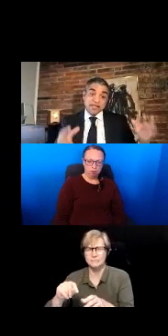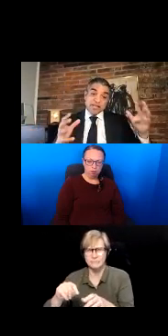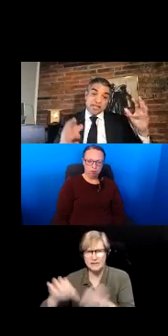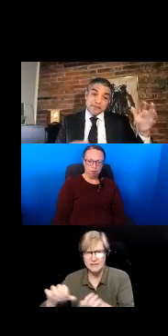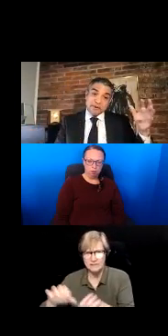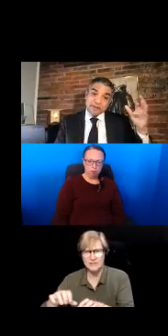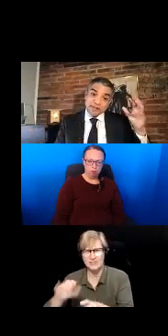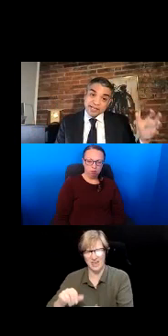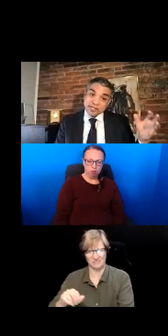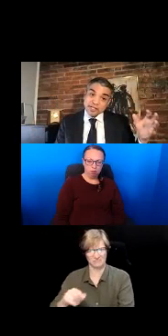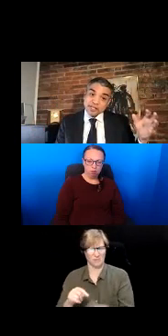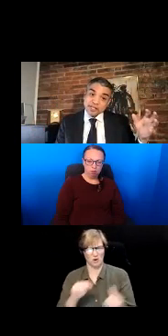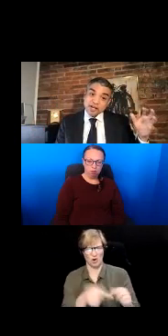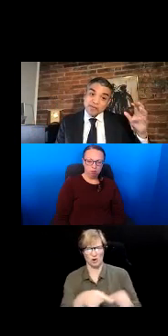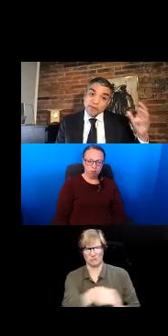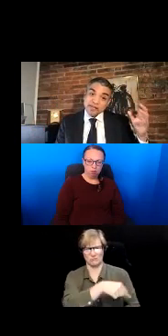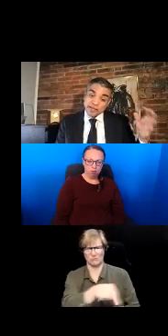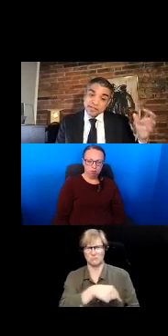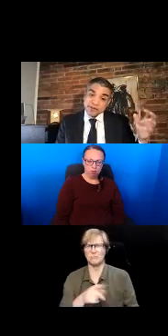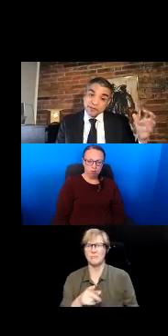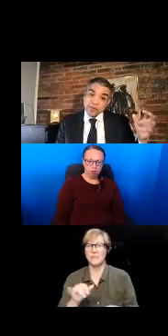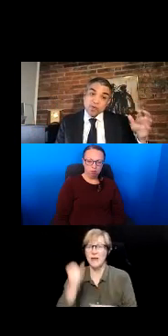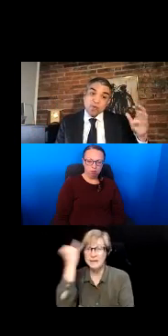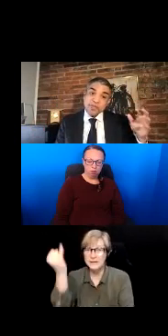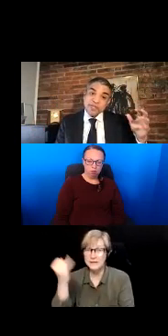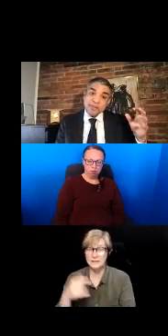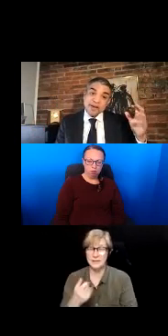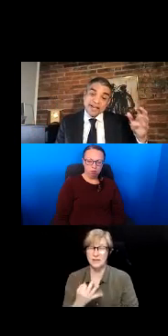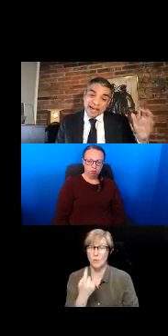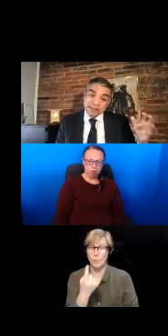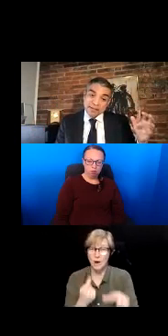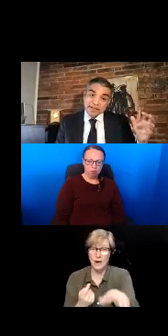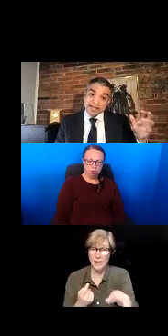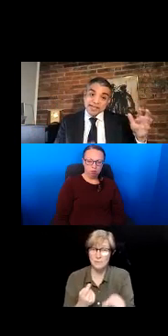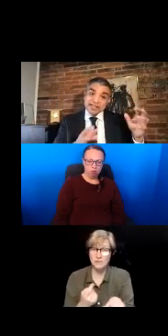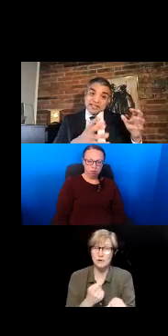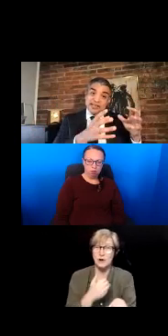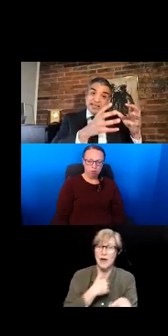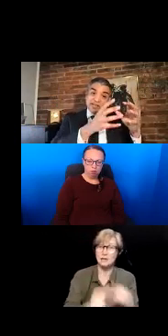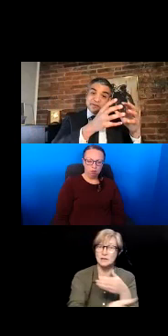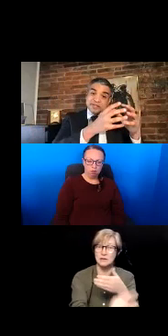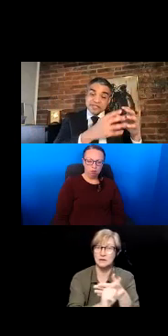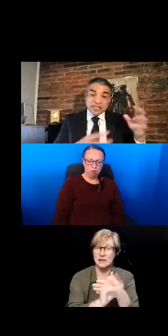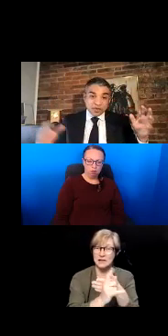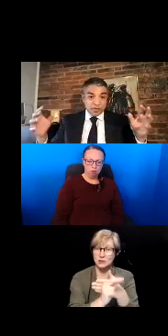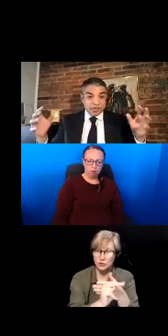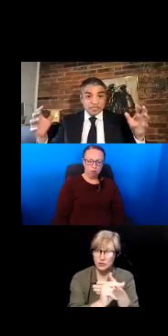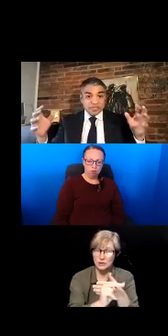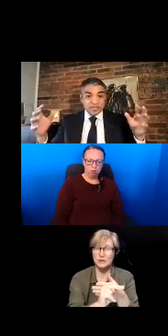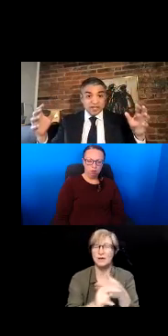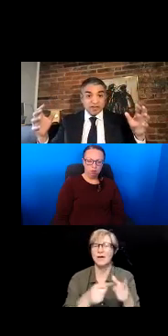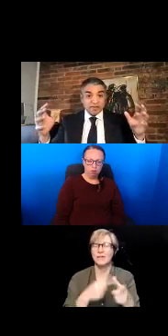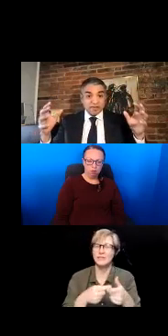that if you have a lesion of one hemisphere, one thing that might happen is that you have a